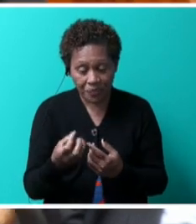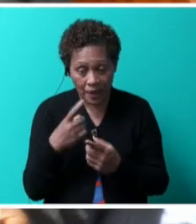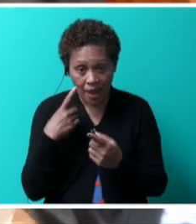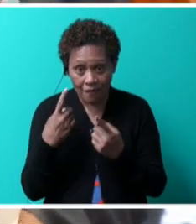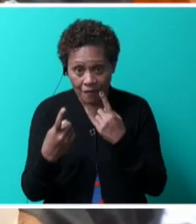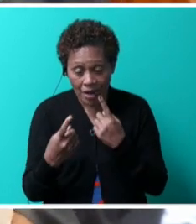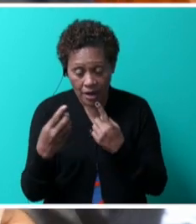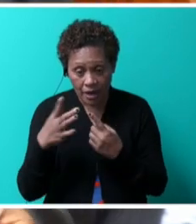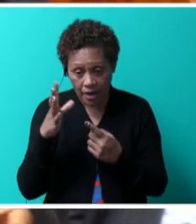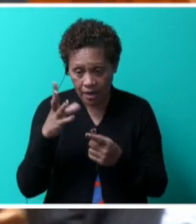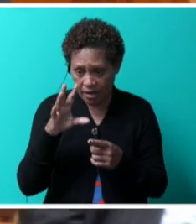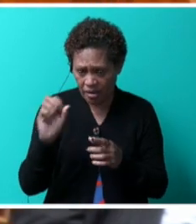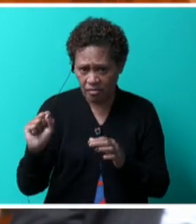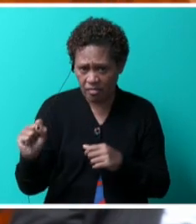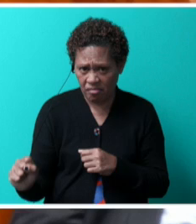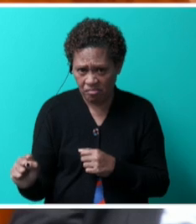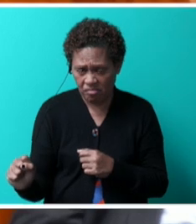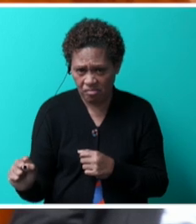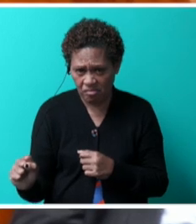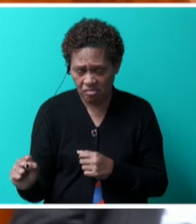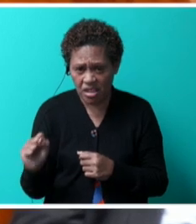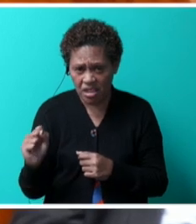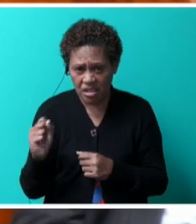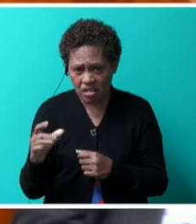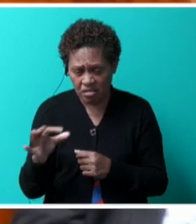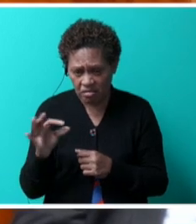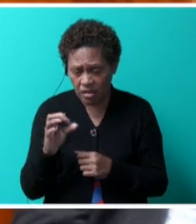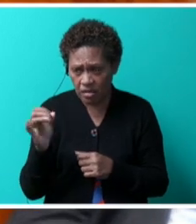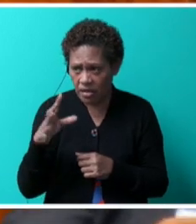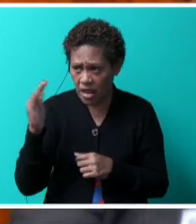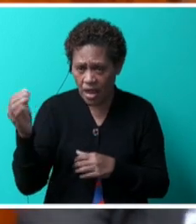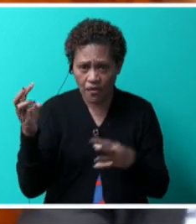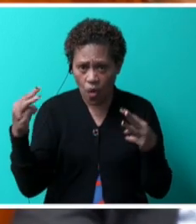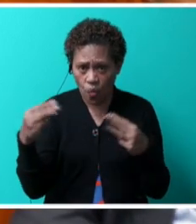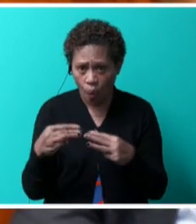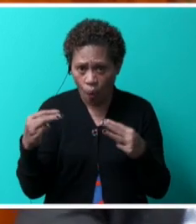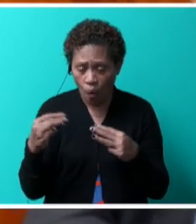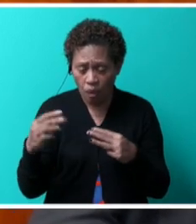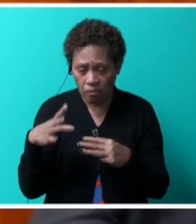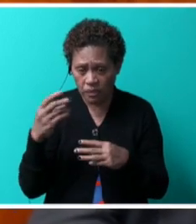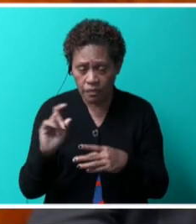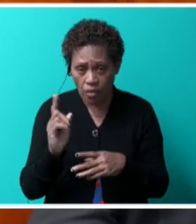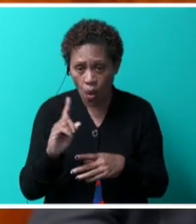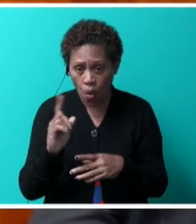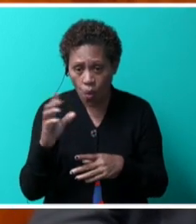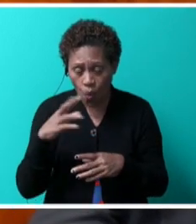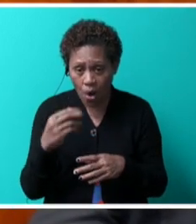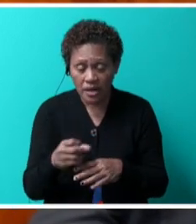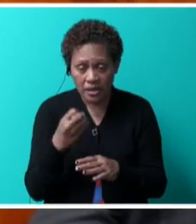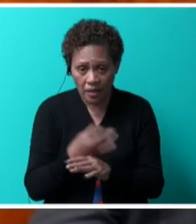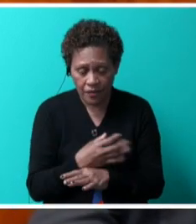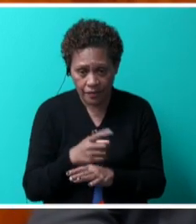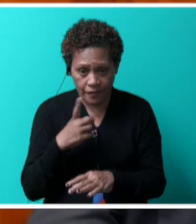slightly delayed due to the disruption in the Middle East, which have affected the deployment of international experts